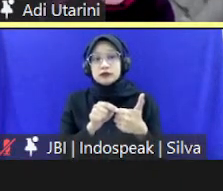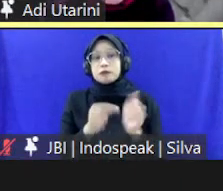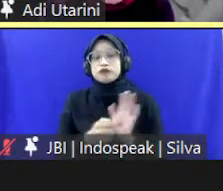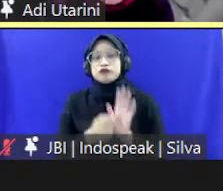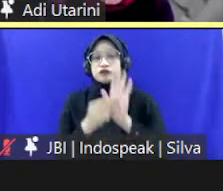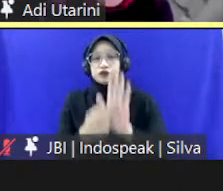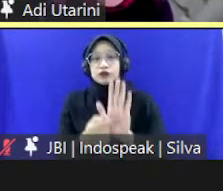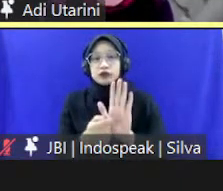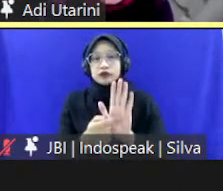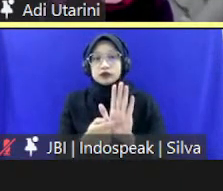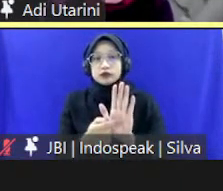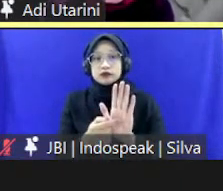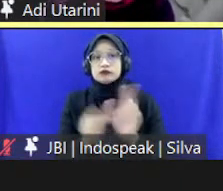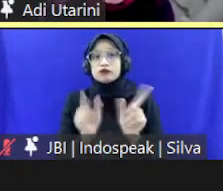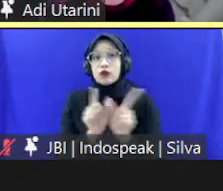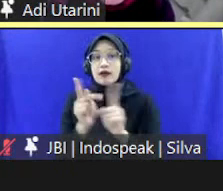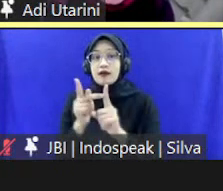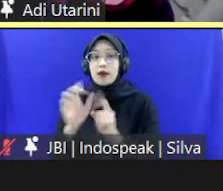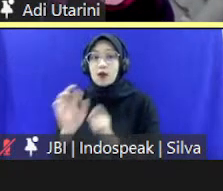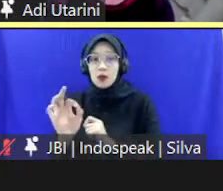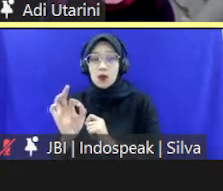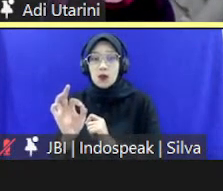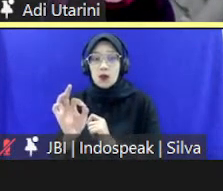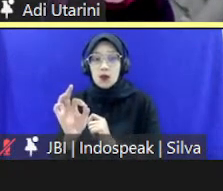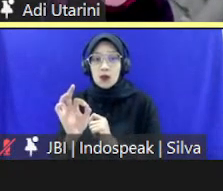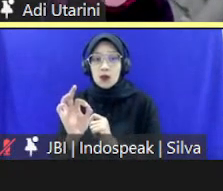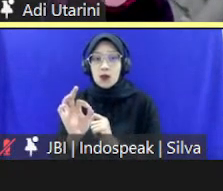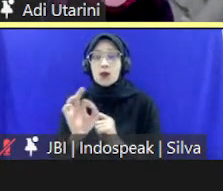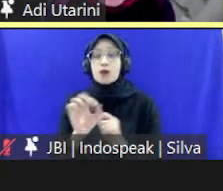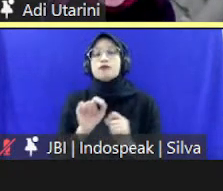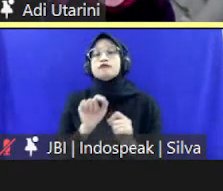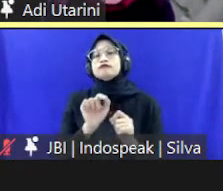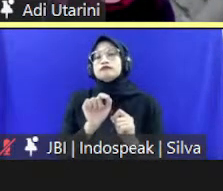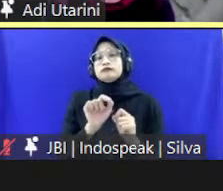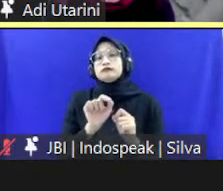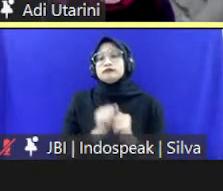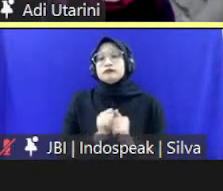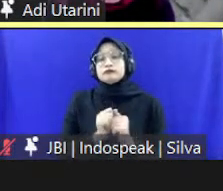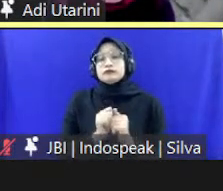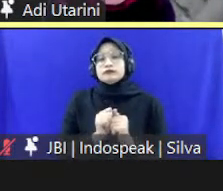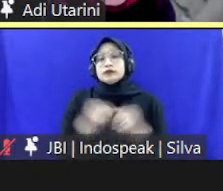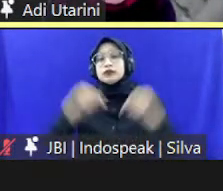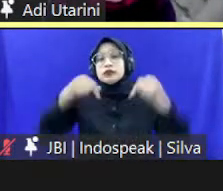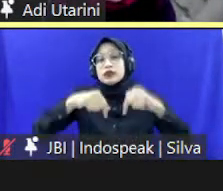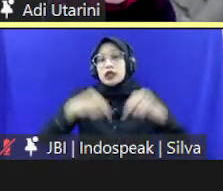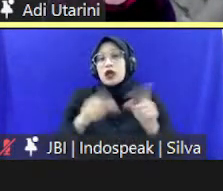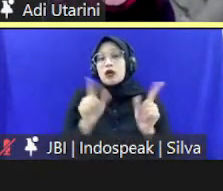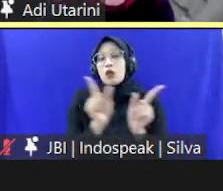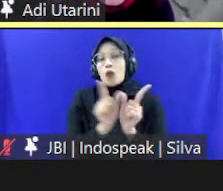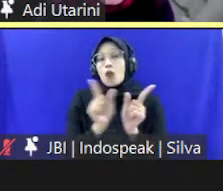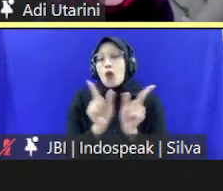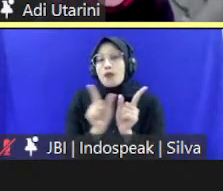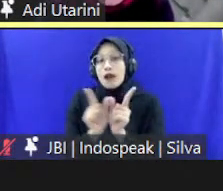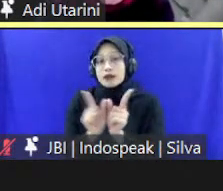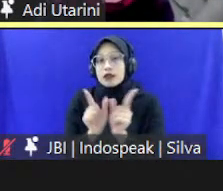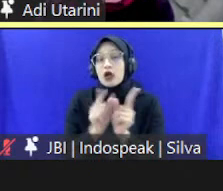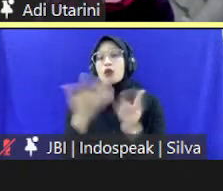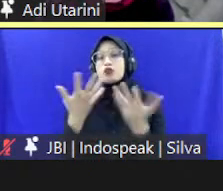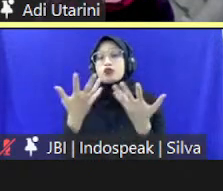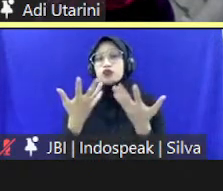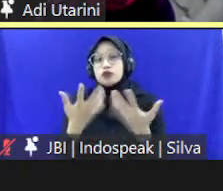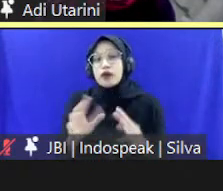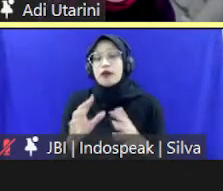in WHO. And then Wolbachia was already recommended for WHO to develop guidelines for its